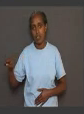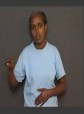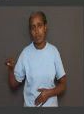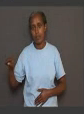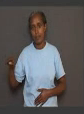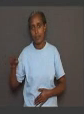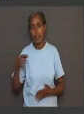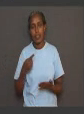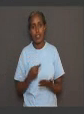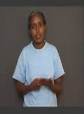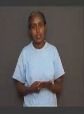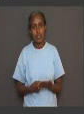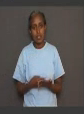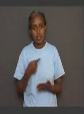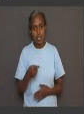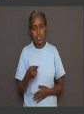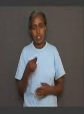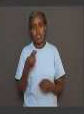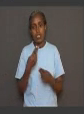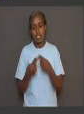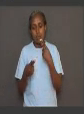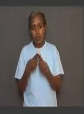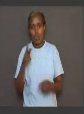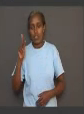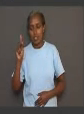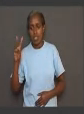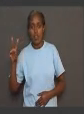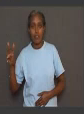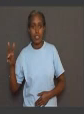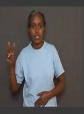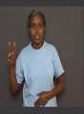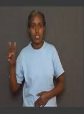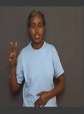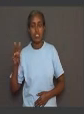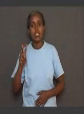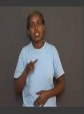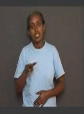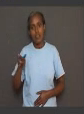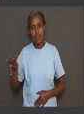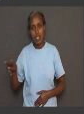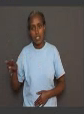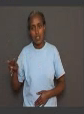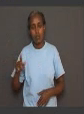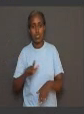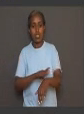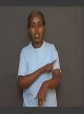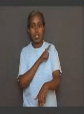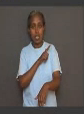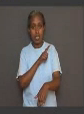scalar. The product KV is the vector whose length